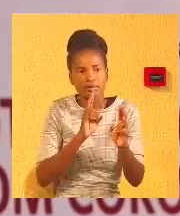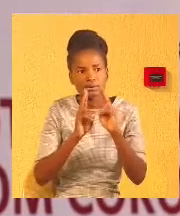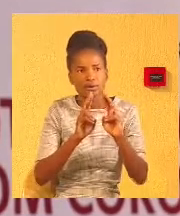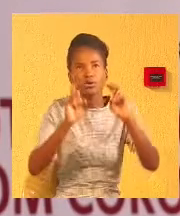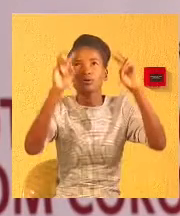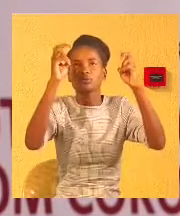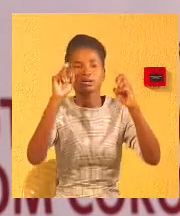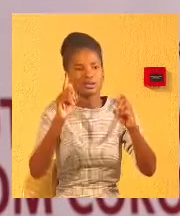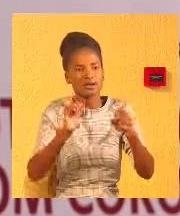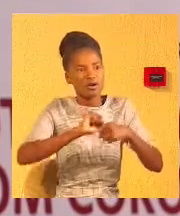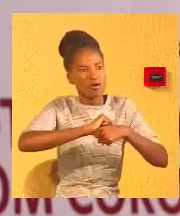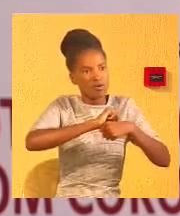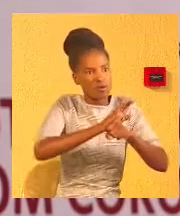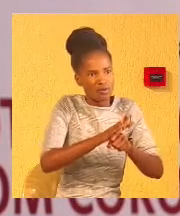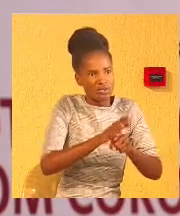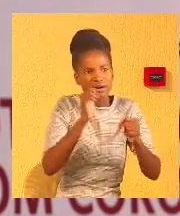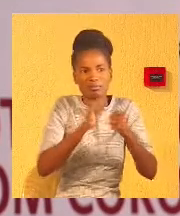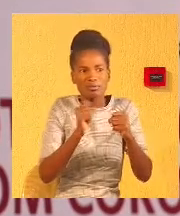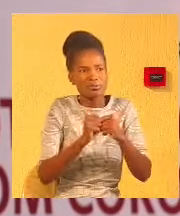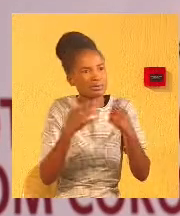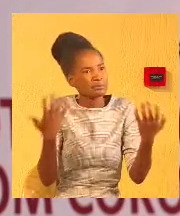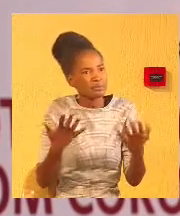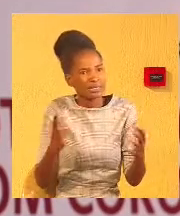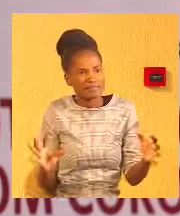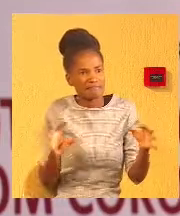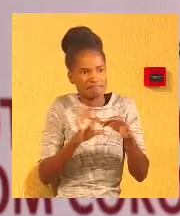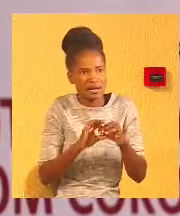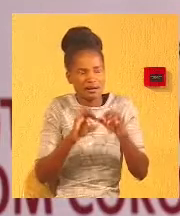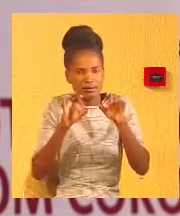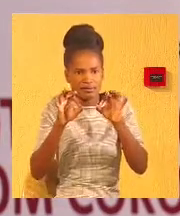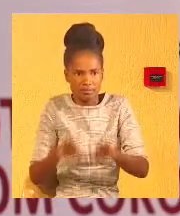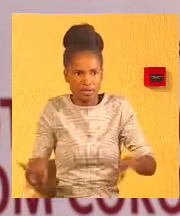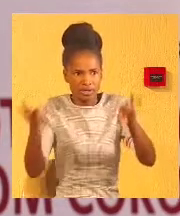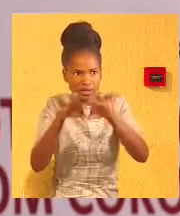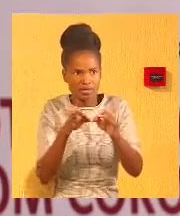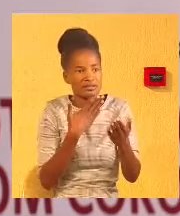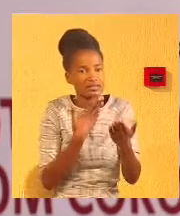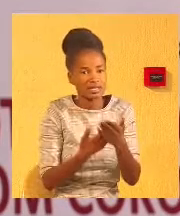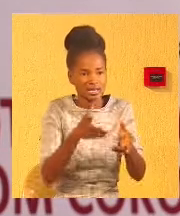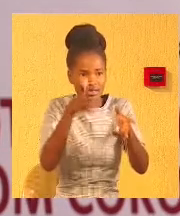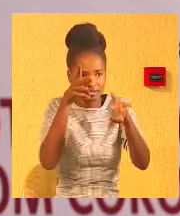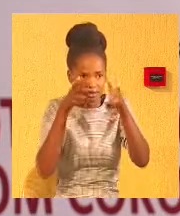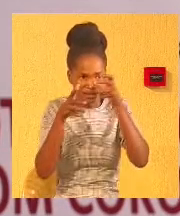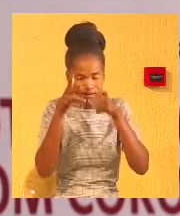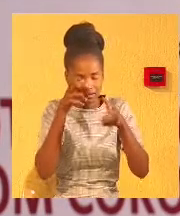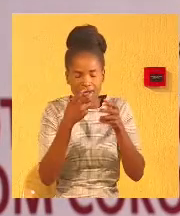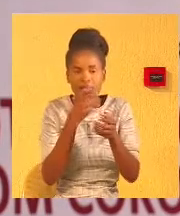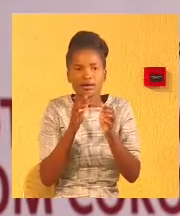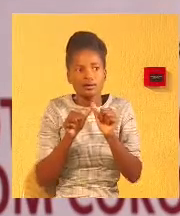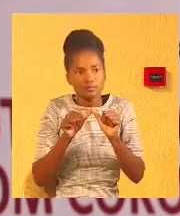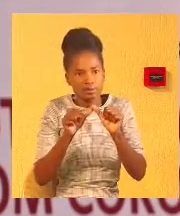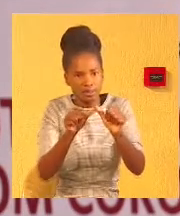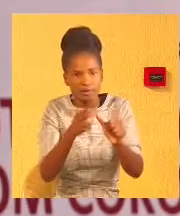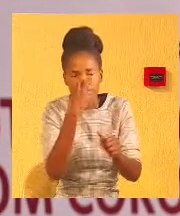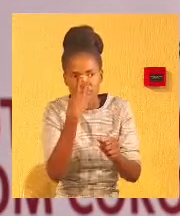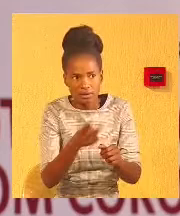the agricultural sector in the times such as COVID-19. Thank you, viewers and listeners, for tuning in. Please continue to join us as we discuss